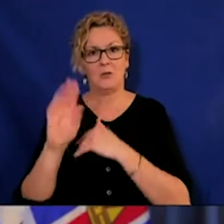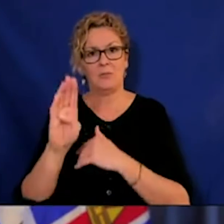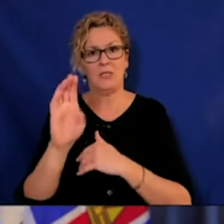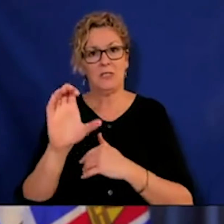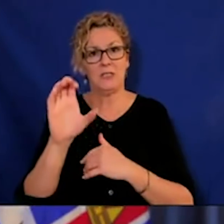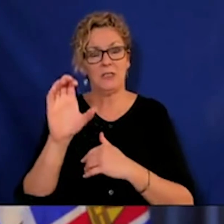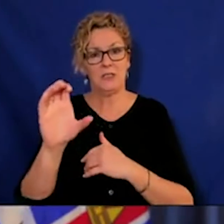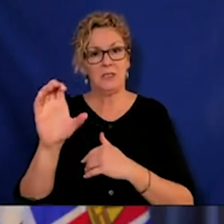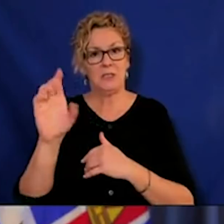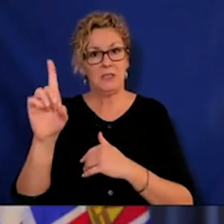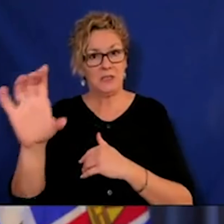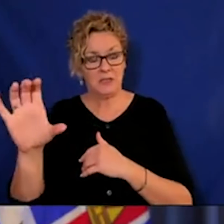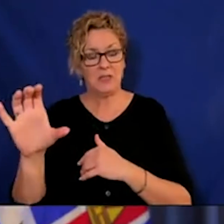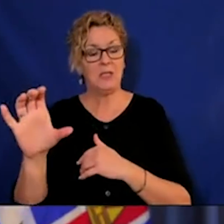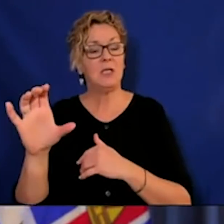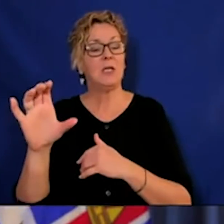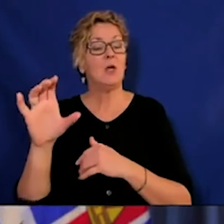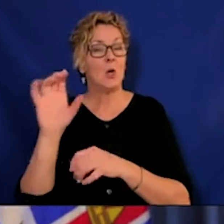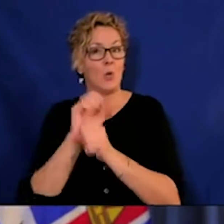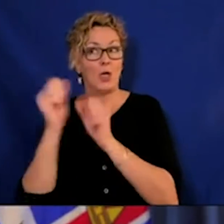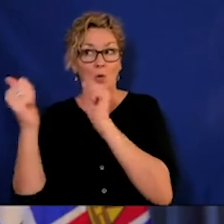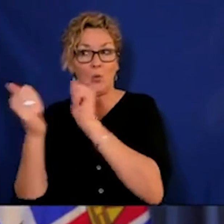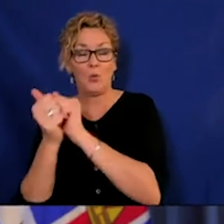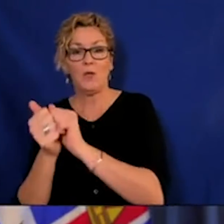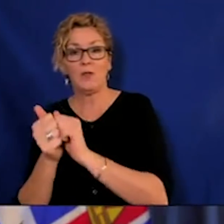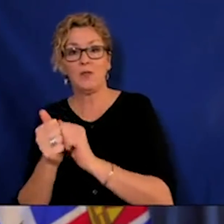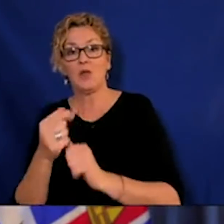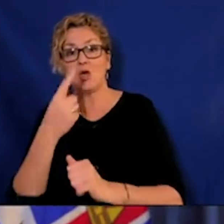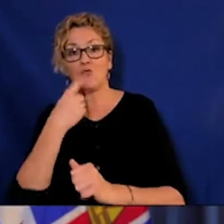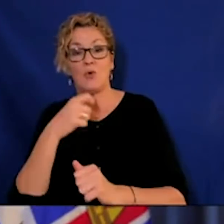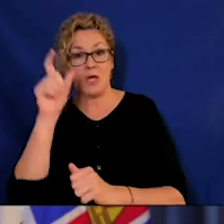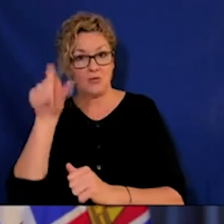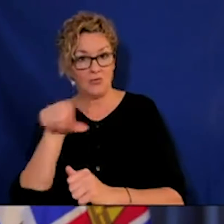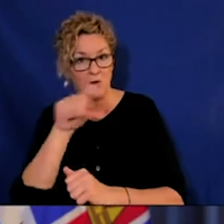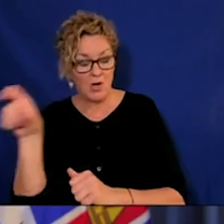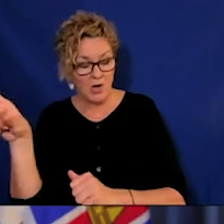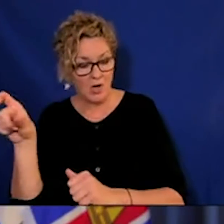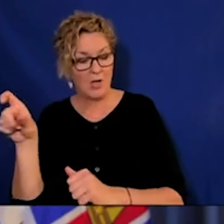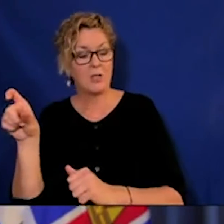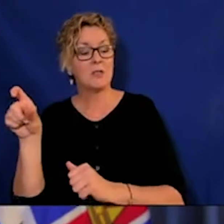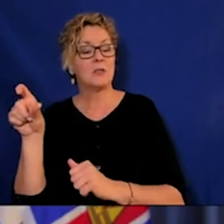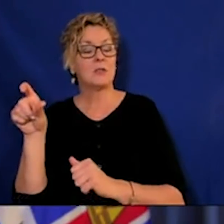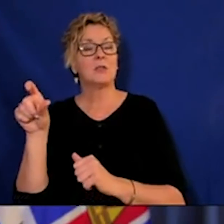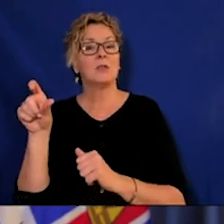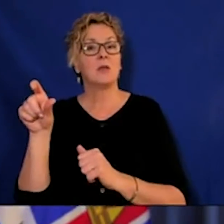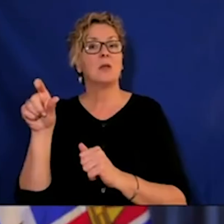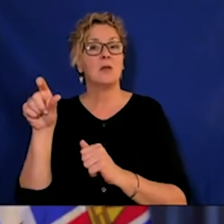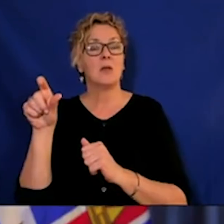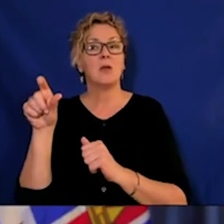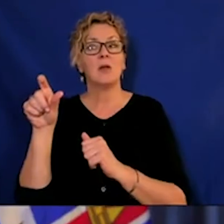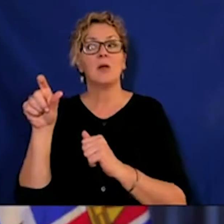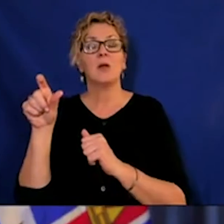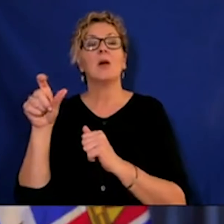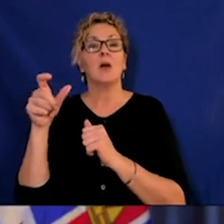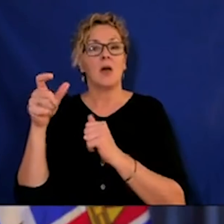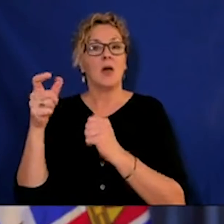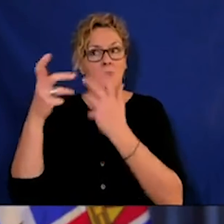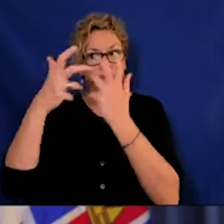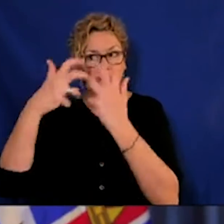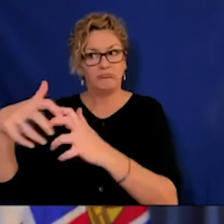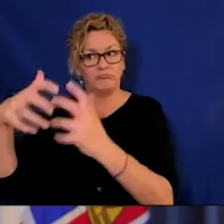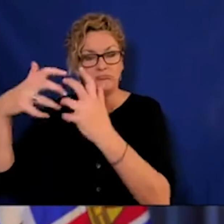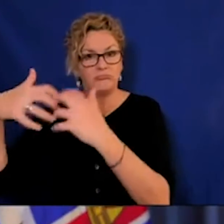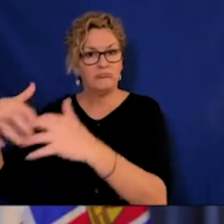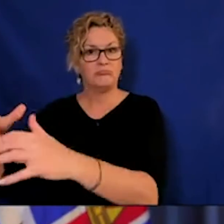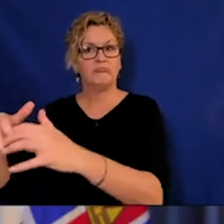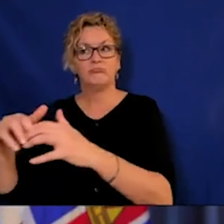bring volunteers and staff to support logistics and running the operational center for the PHSA BC CDC's regional contact tracing hub